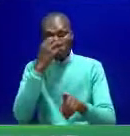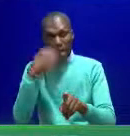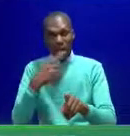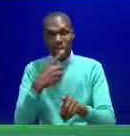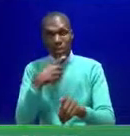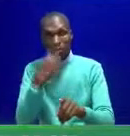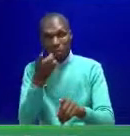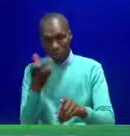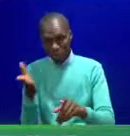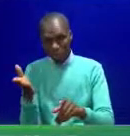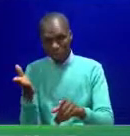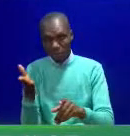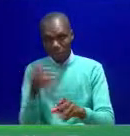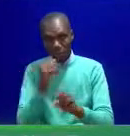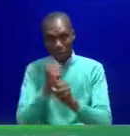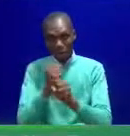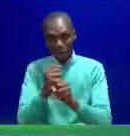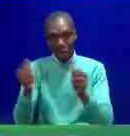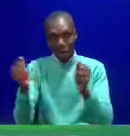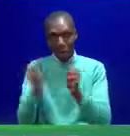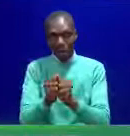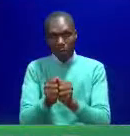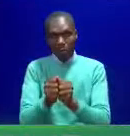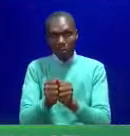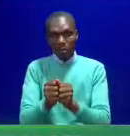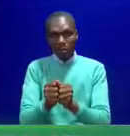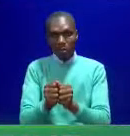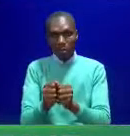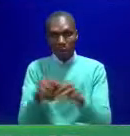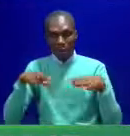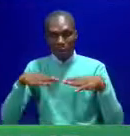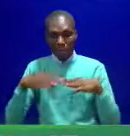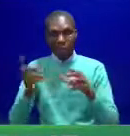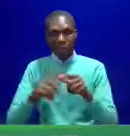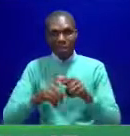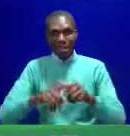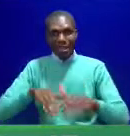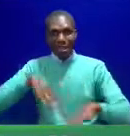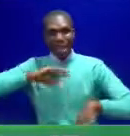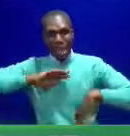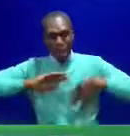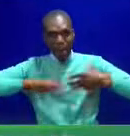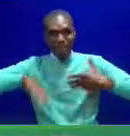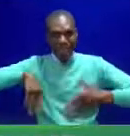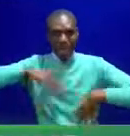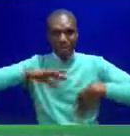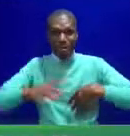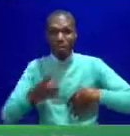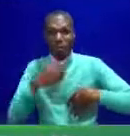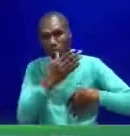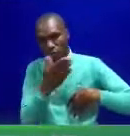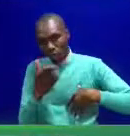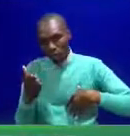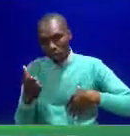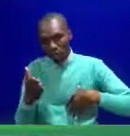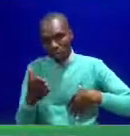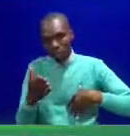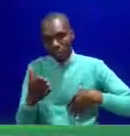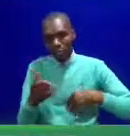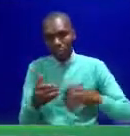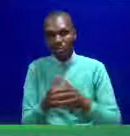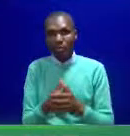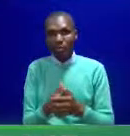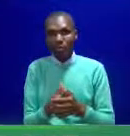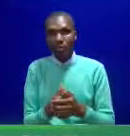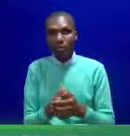Fund, working with the SMEs. I am happy to inform you the seeds